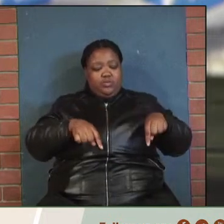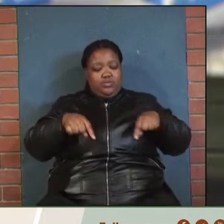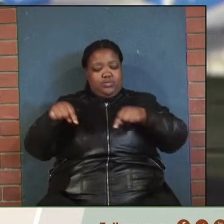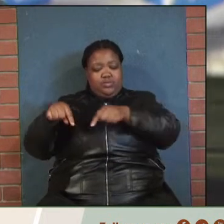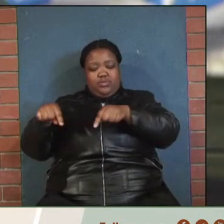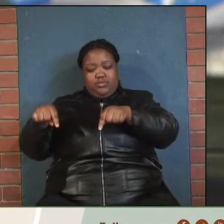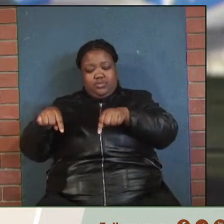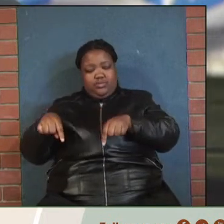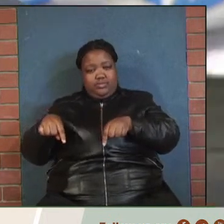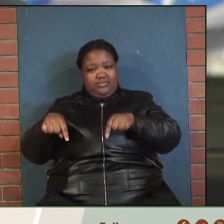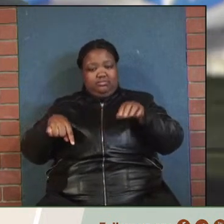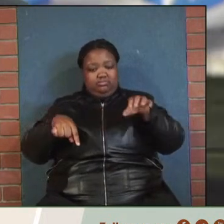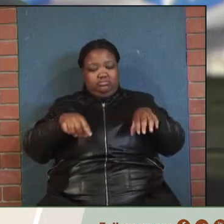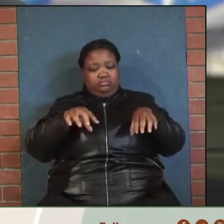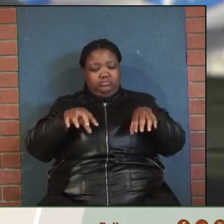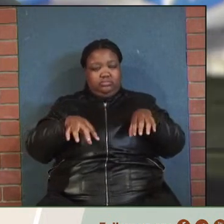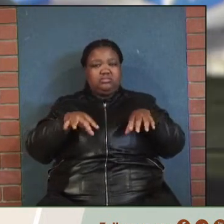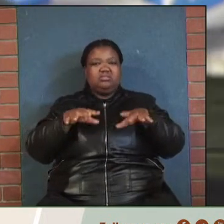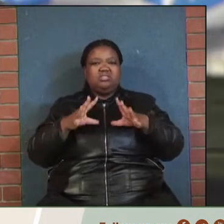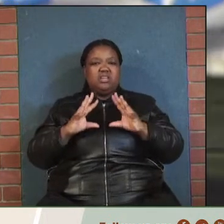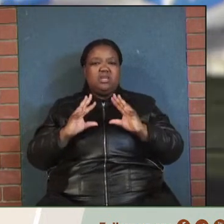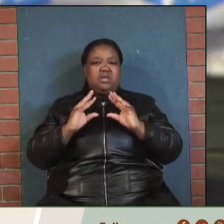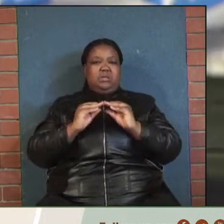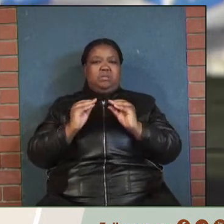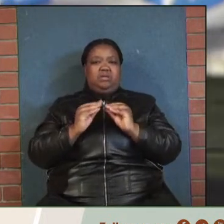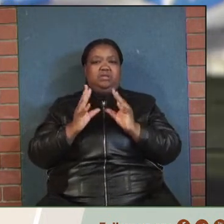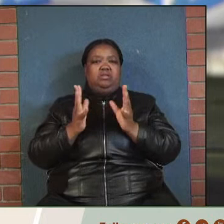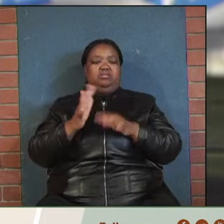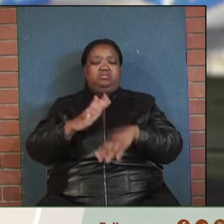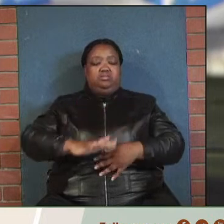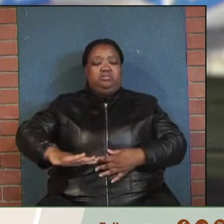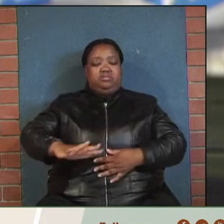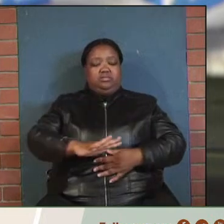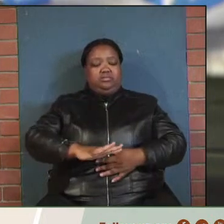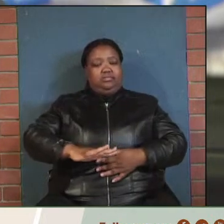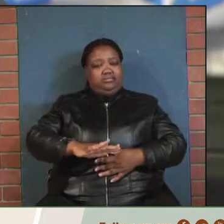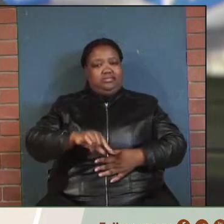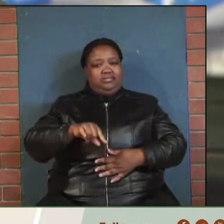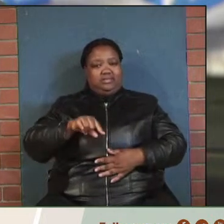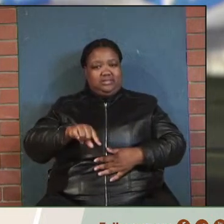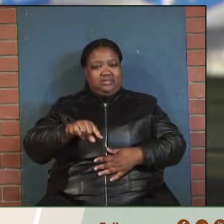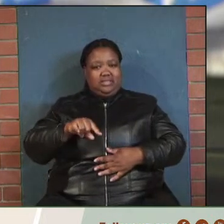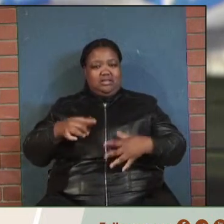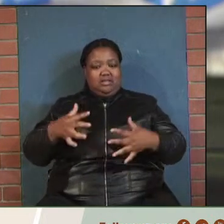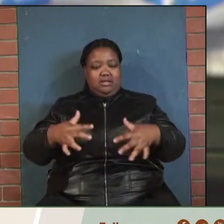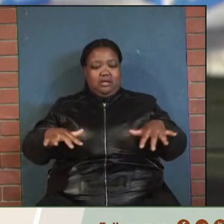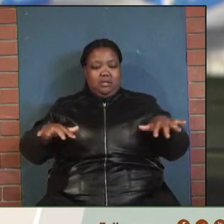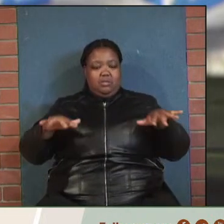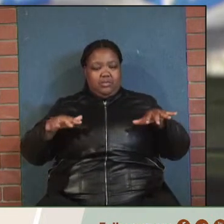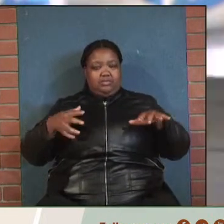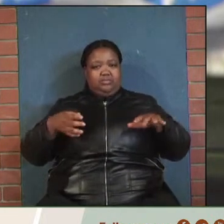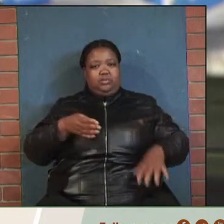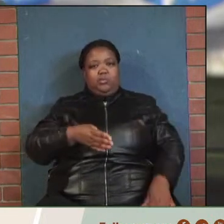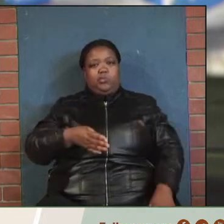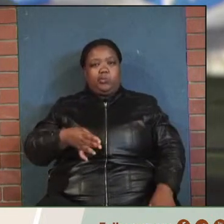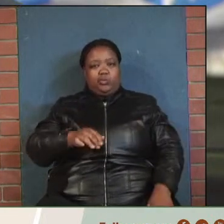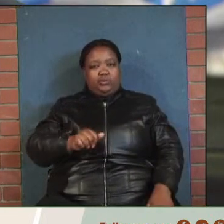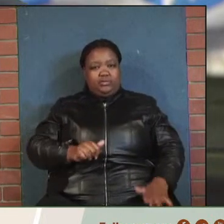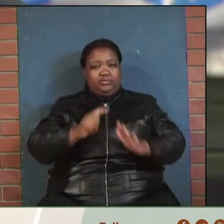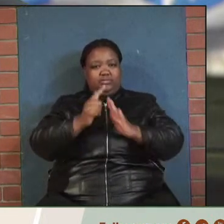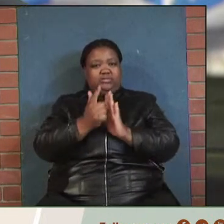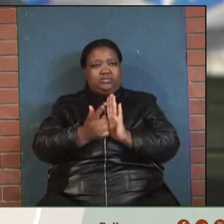other meeting places which are really privileged to hold parliament or a